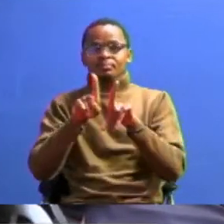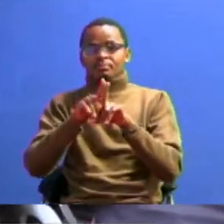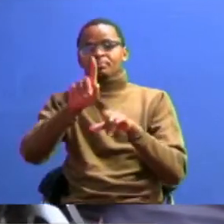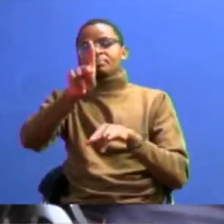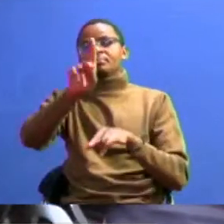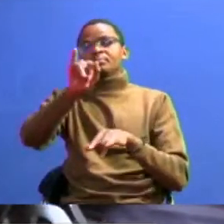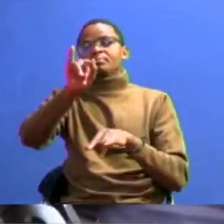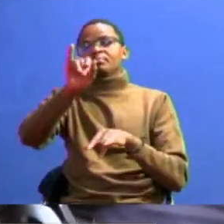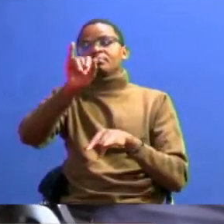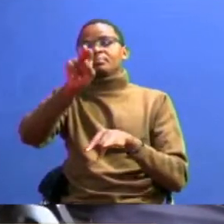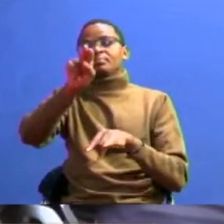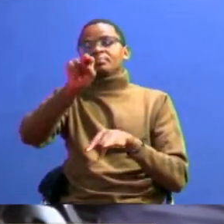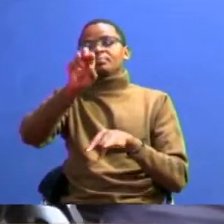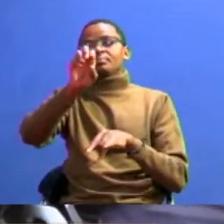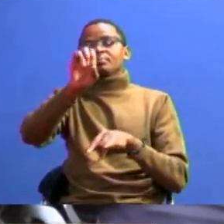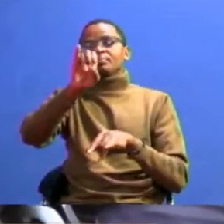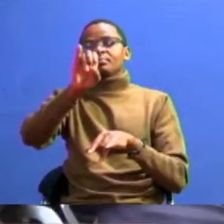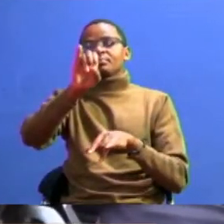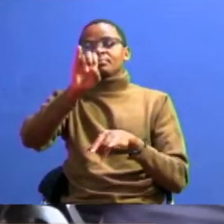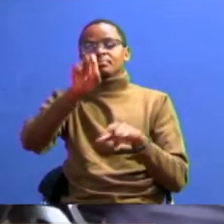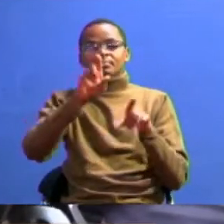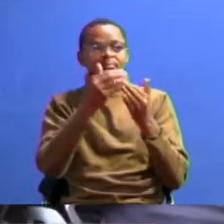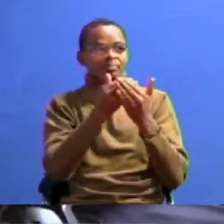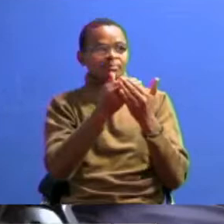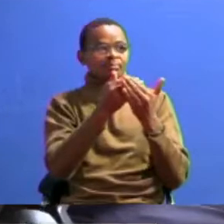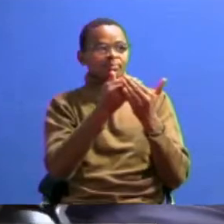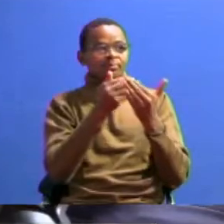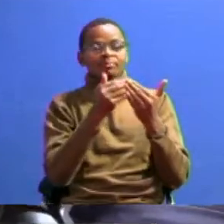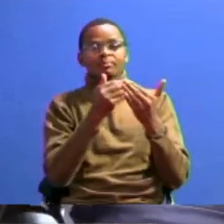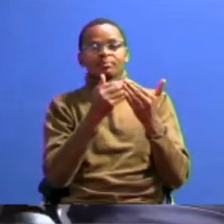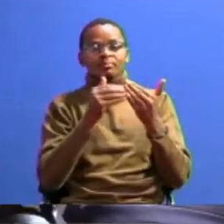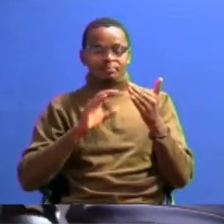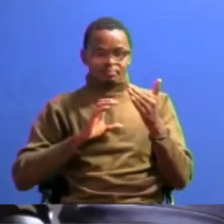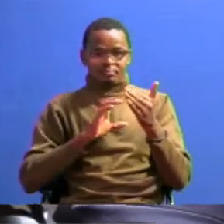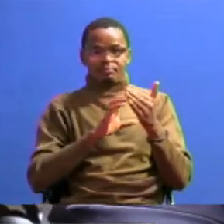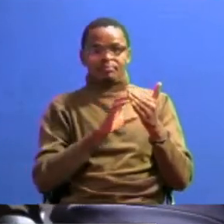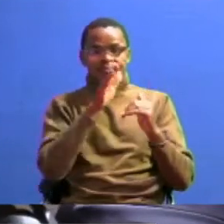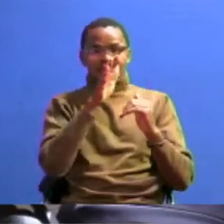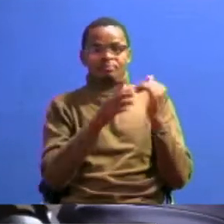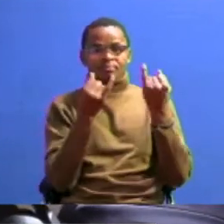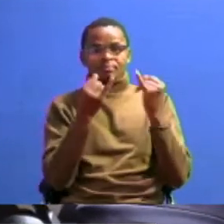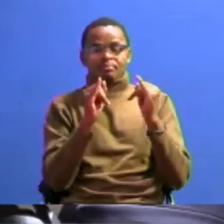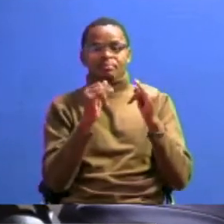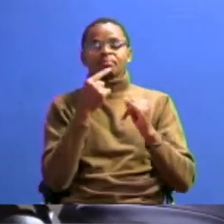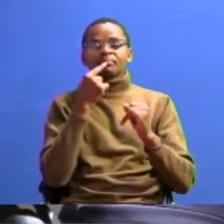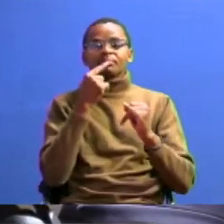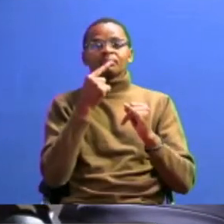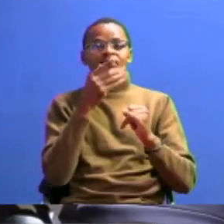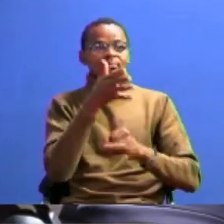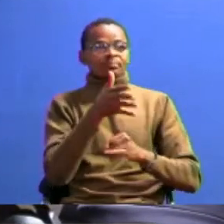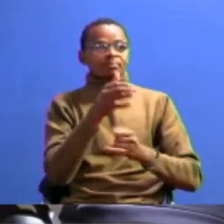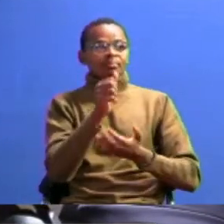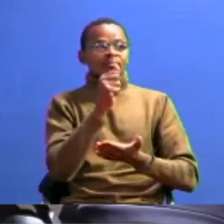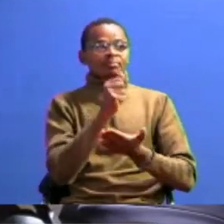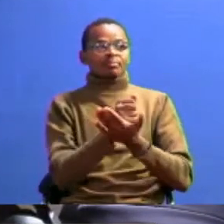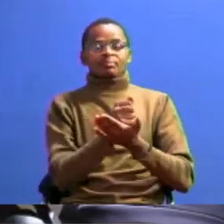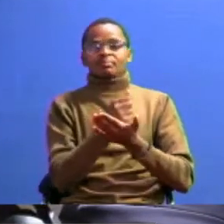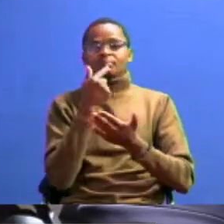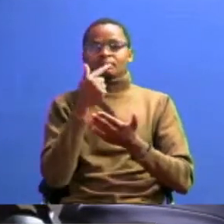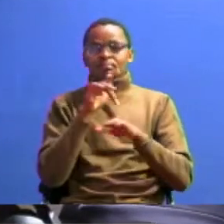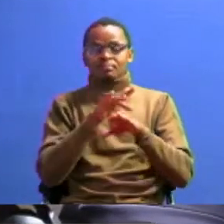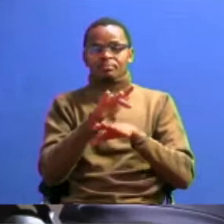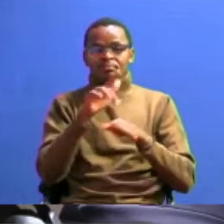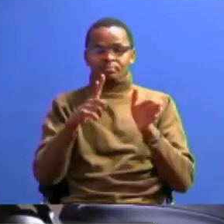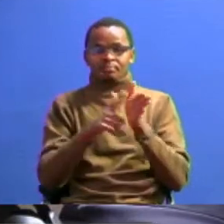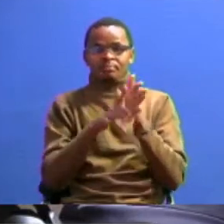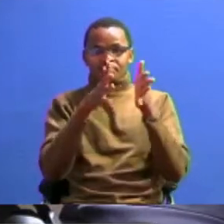team subjected themselves before the committee that now they are purporting is not there in office. They sent their lawyers